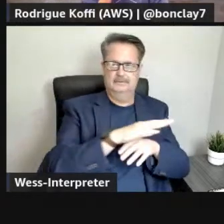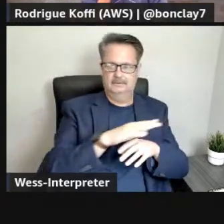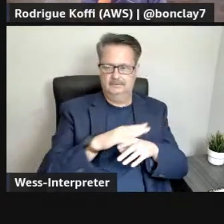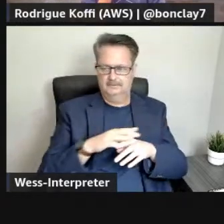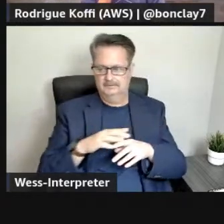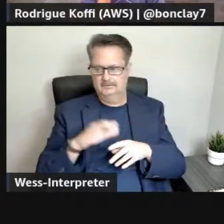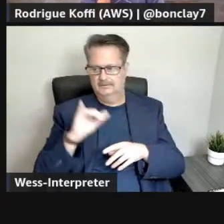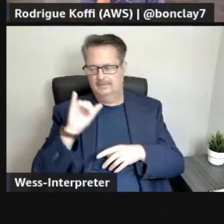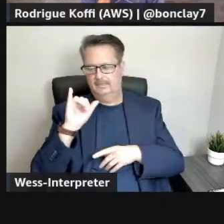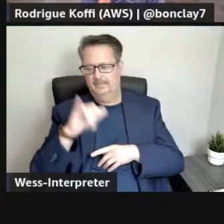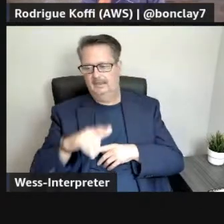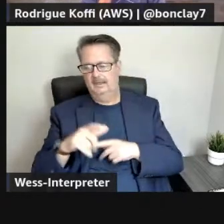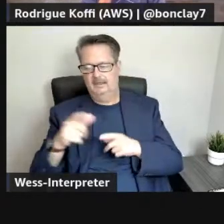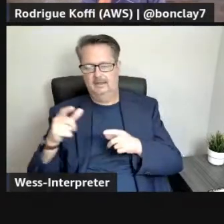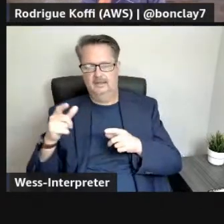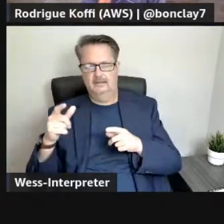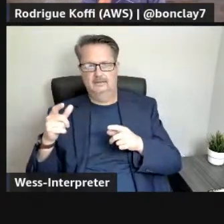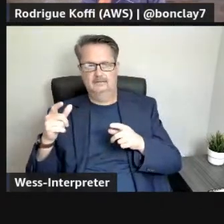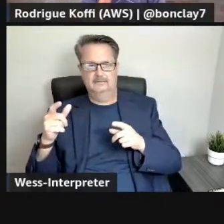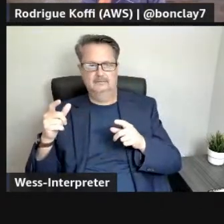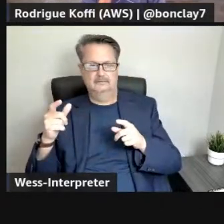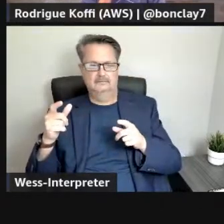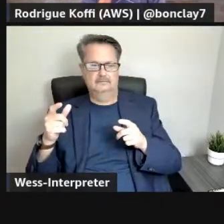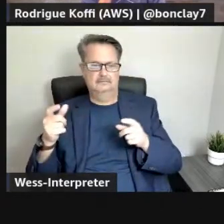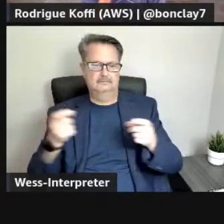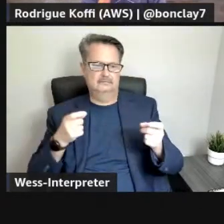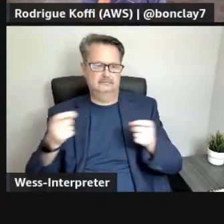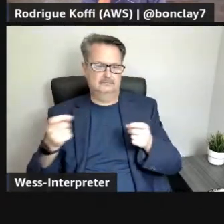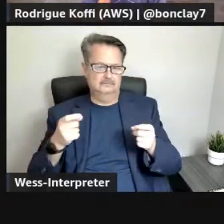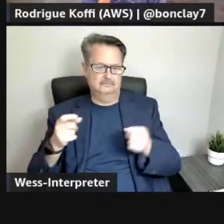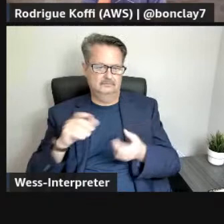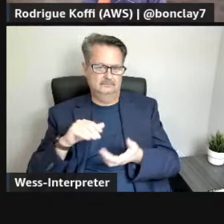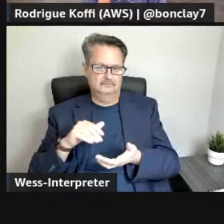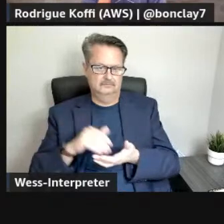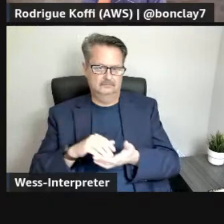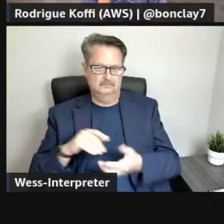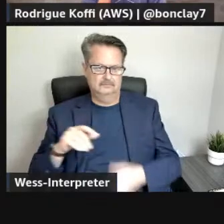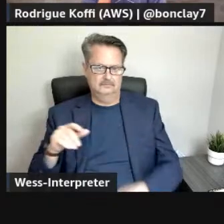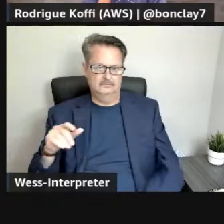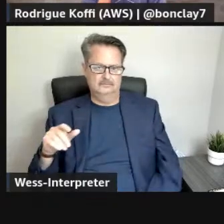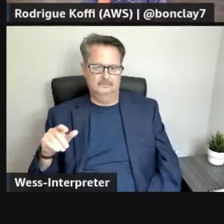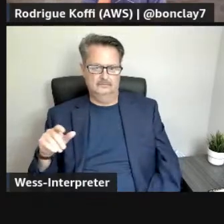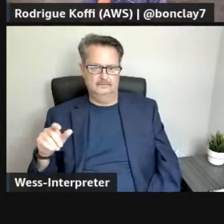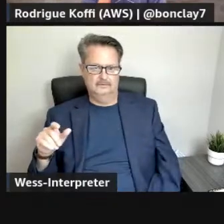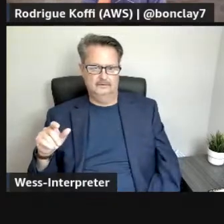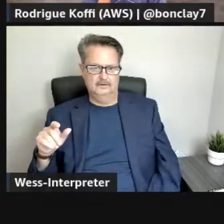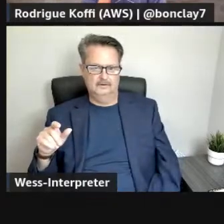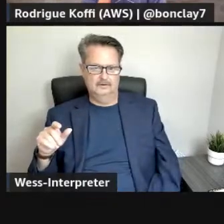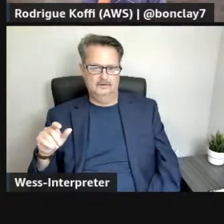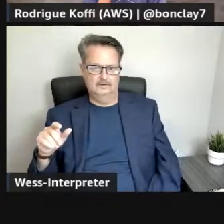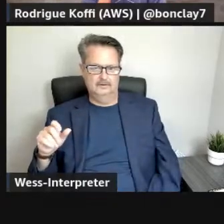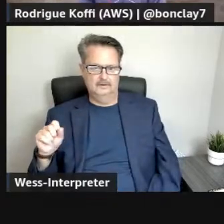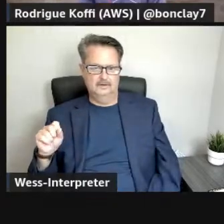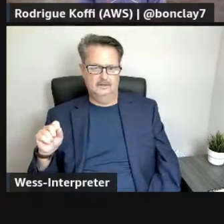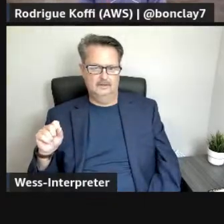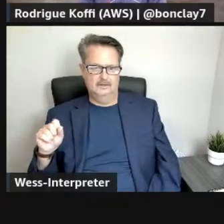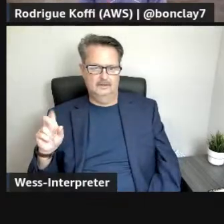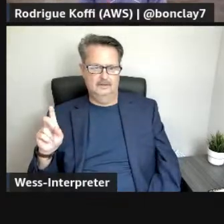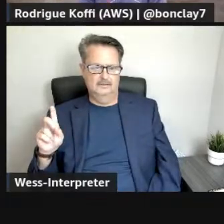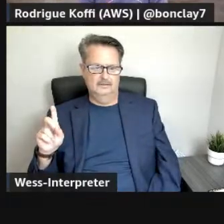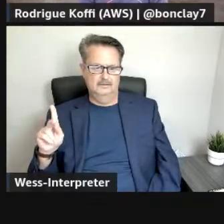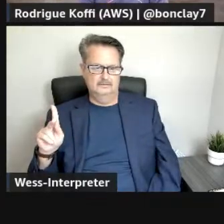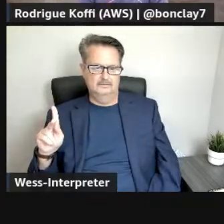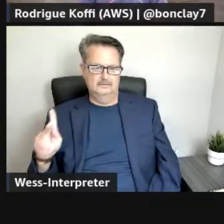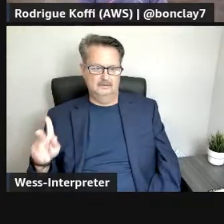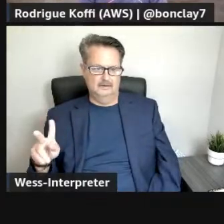the centralized or to the destination, which is the X-ray here. So the advantage that you can see here is that you can have